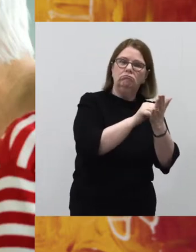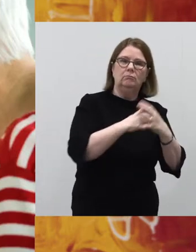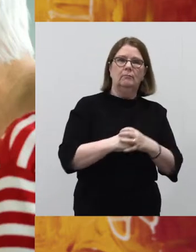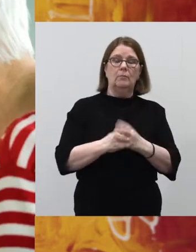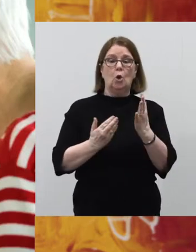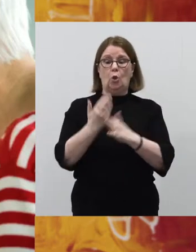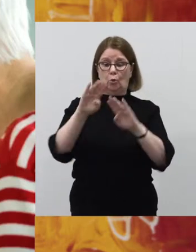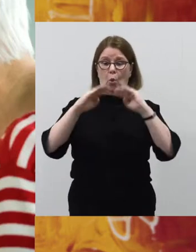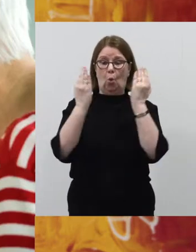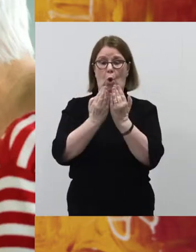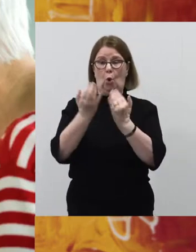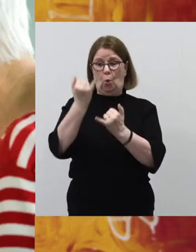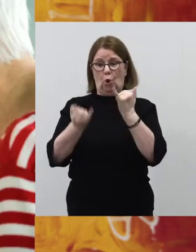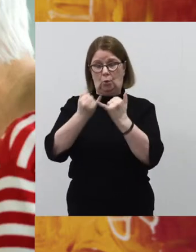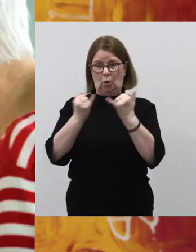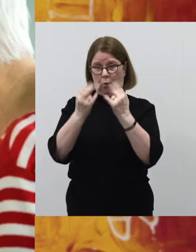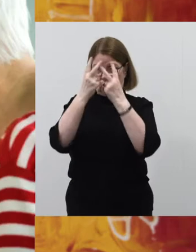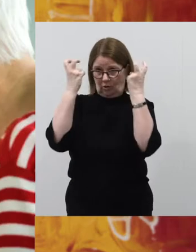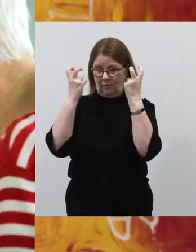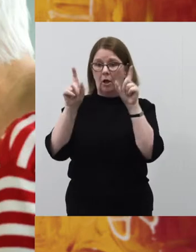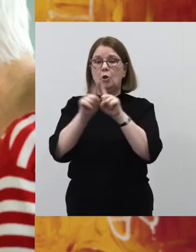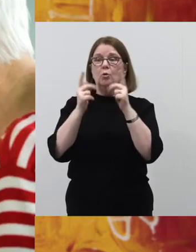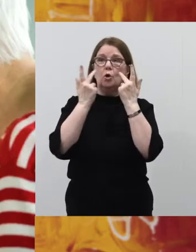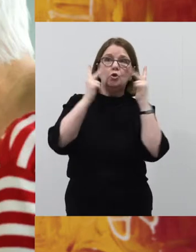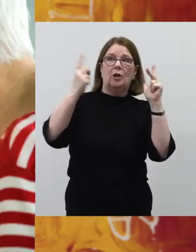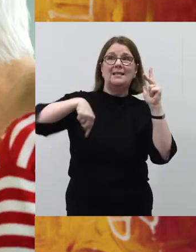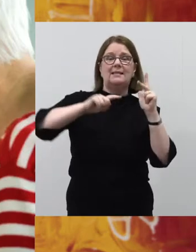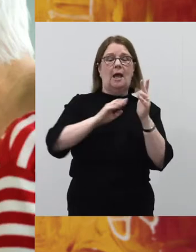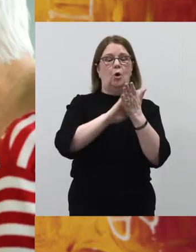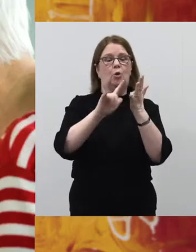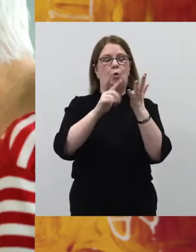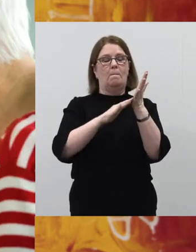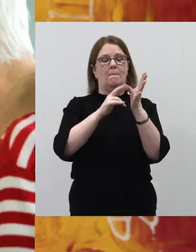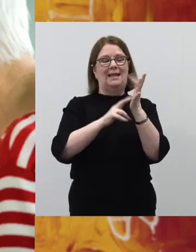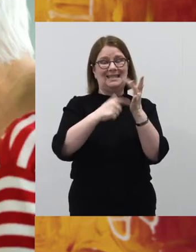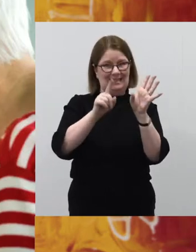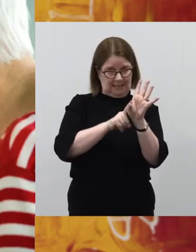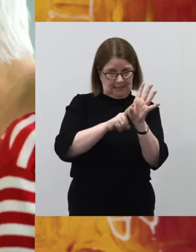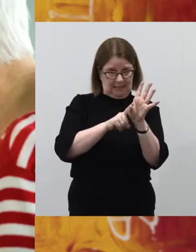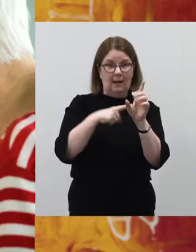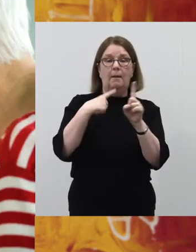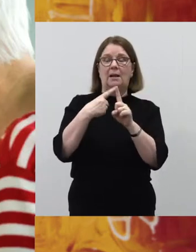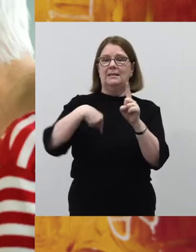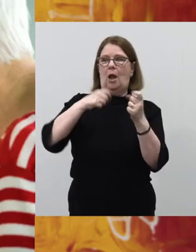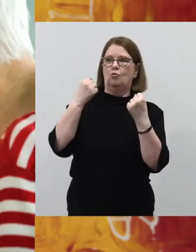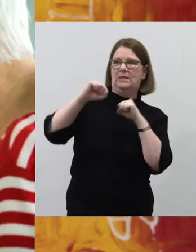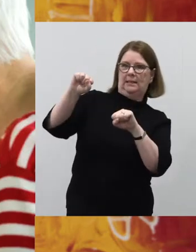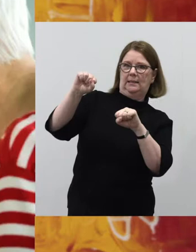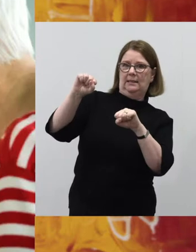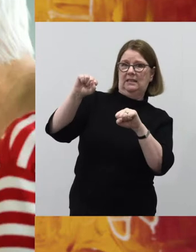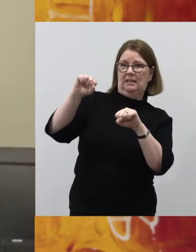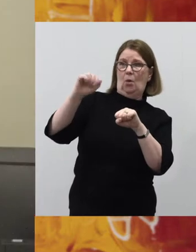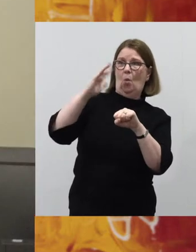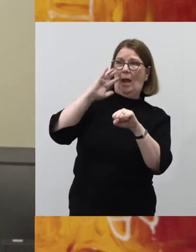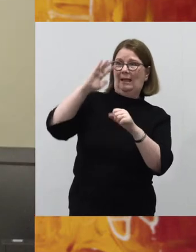were more socially included. The arts are a way of forming, shaping, and holding in front of your eyes something that you